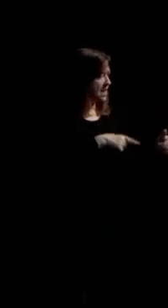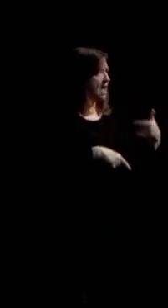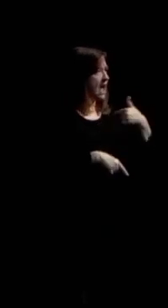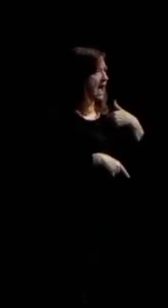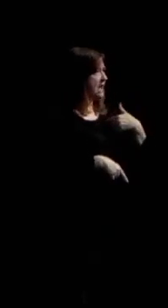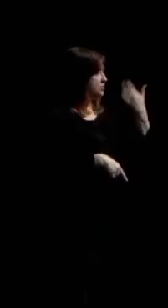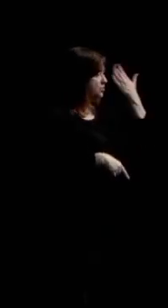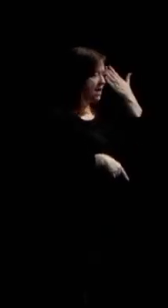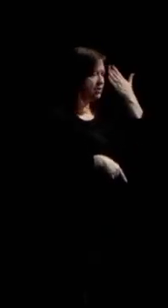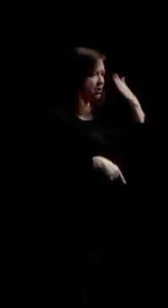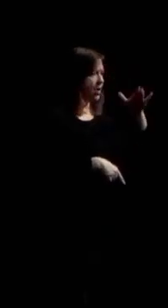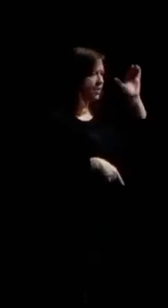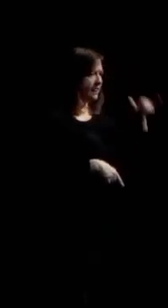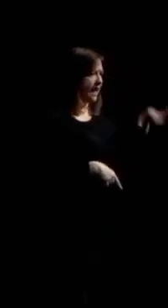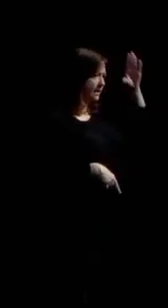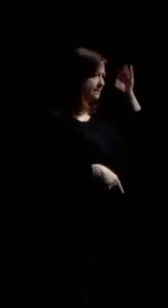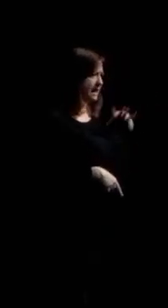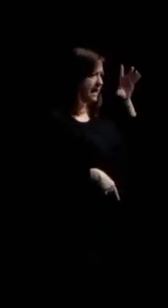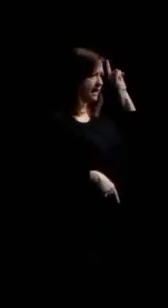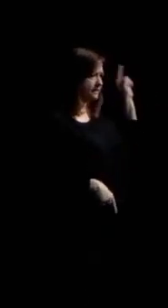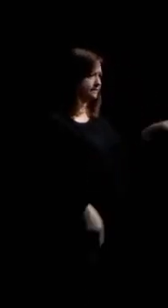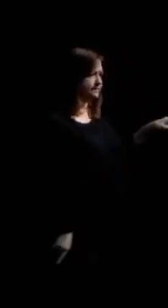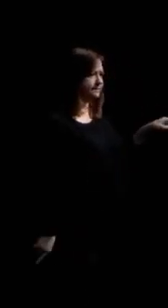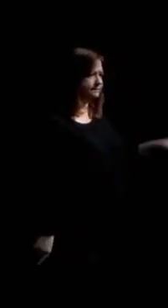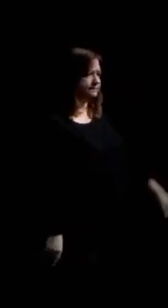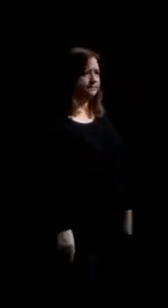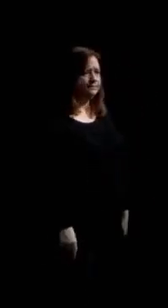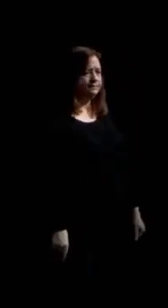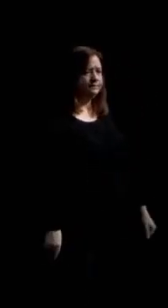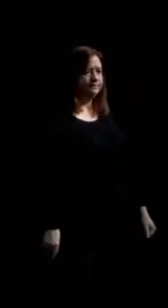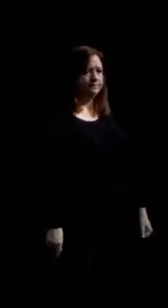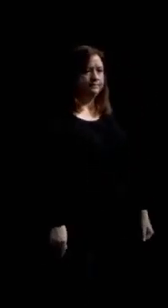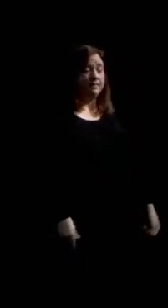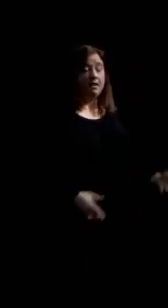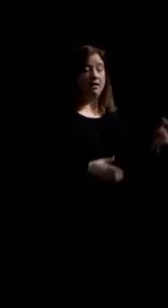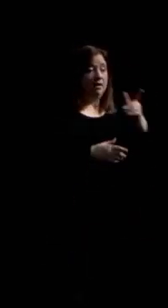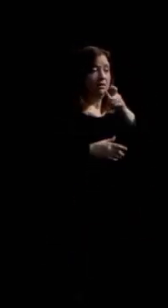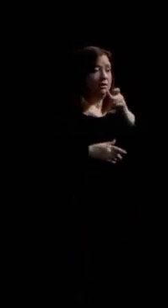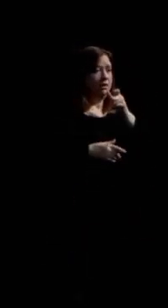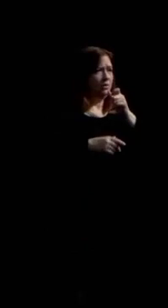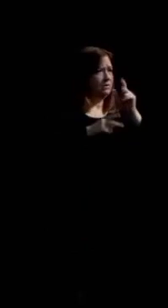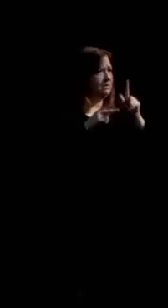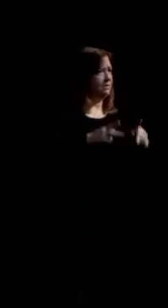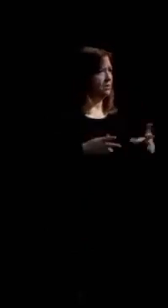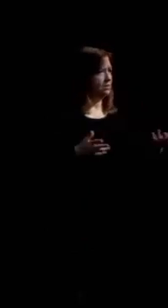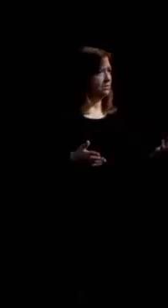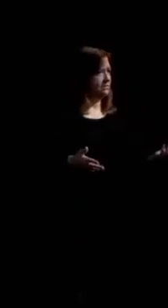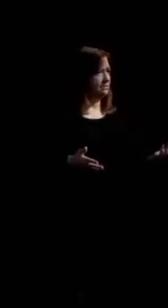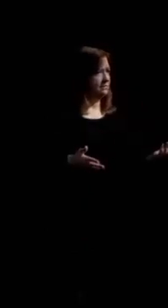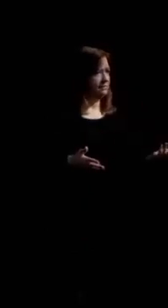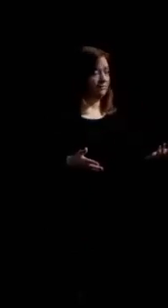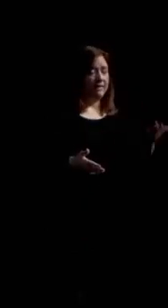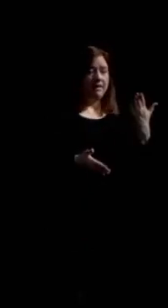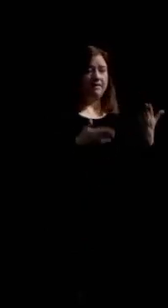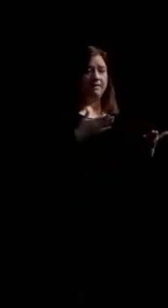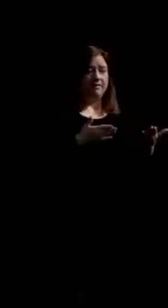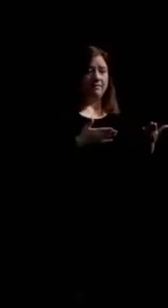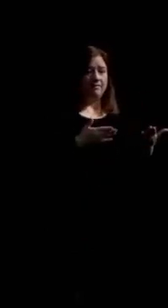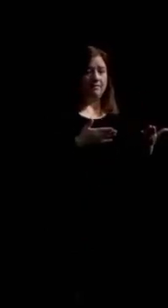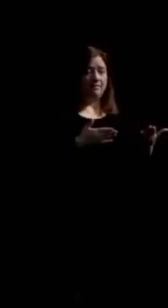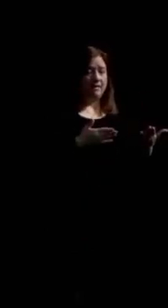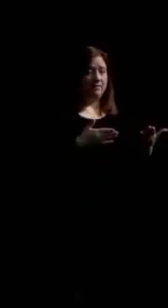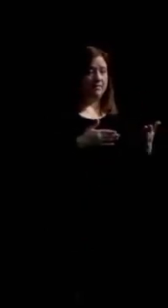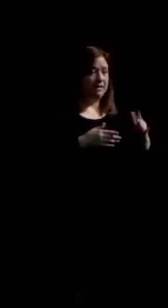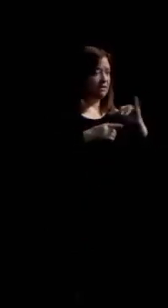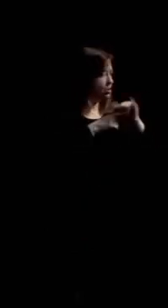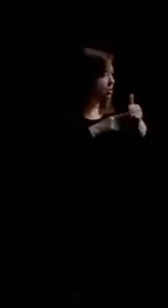I do not know this man. Now, who is he cursing? Maybe he's cursing